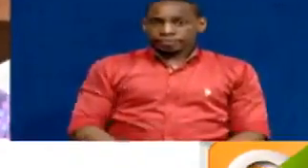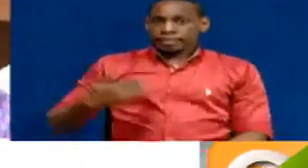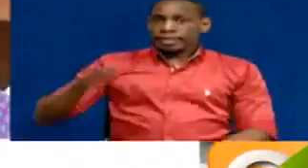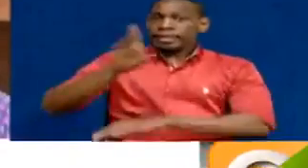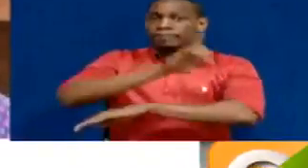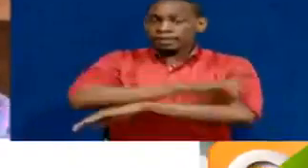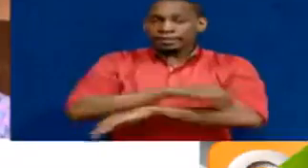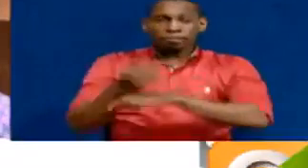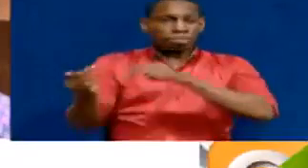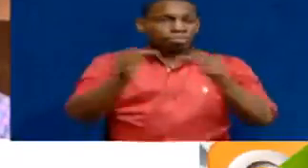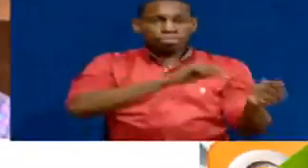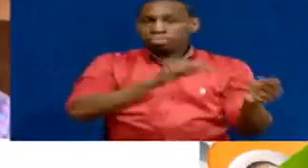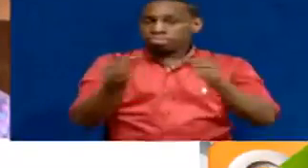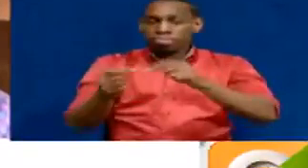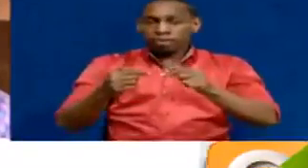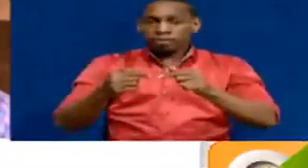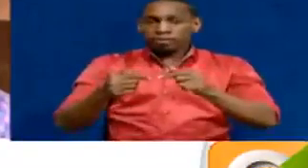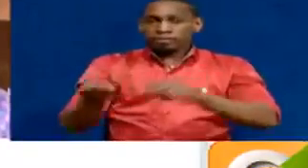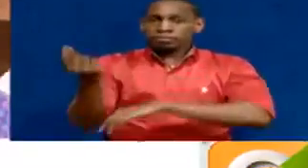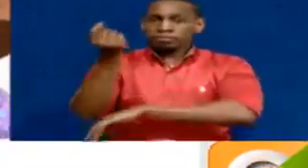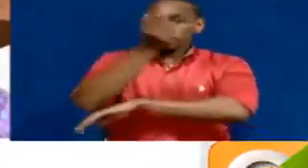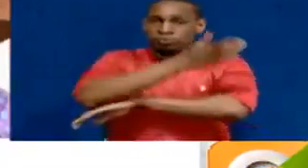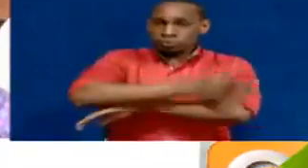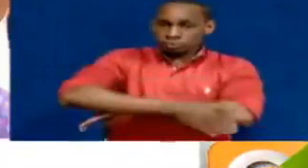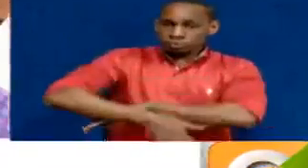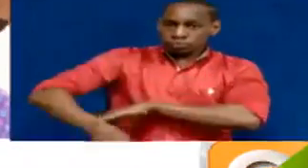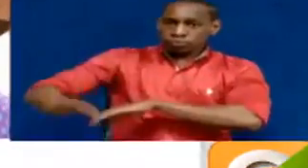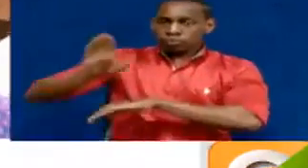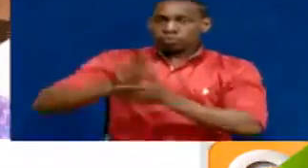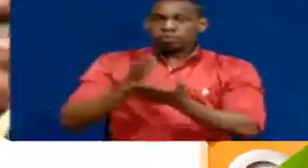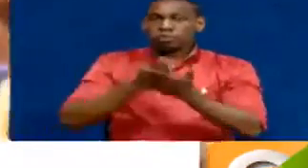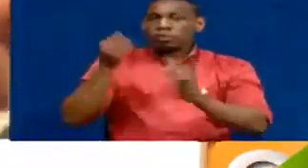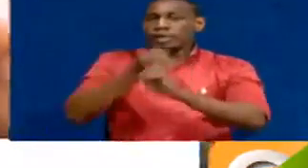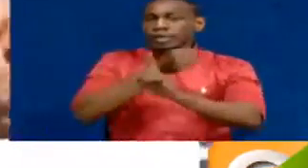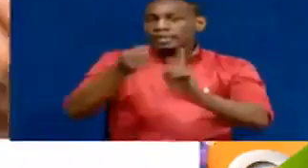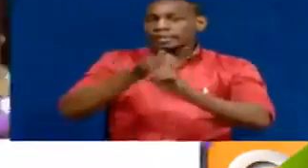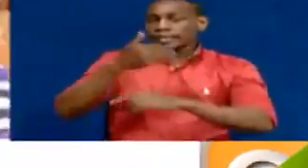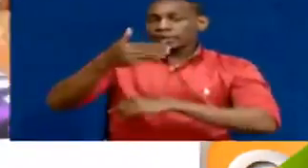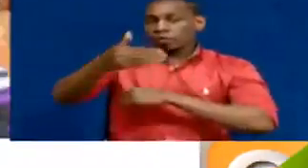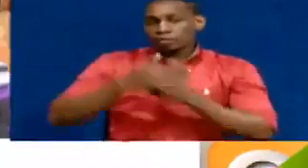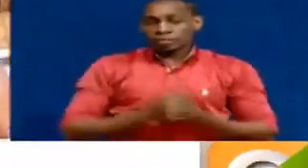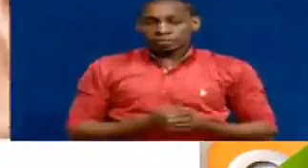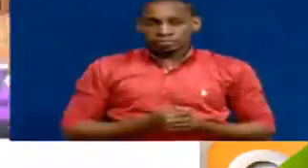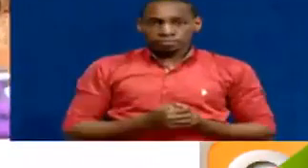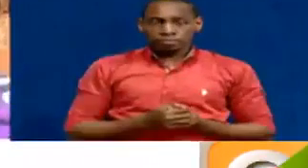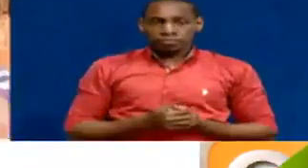Every day there's fighting, day and night. We are constantly under attack.